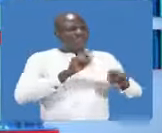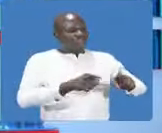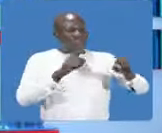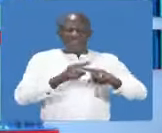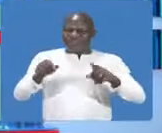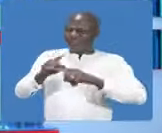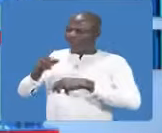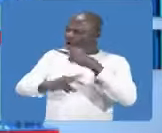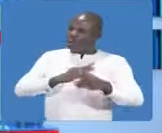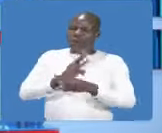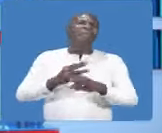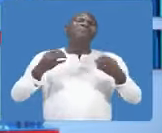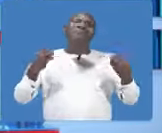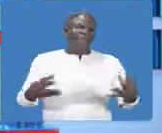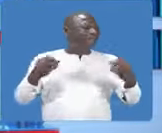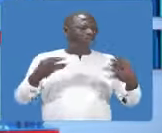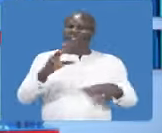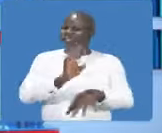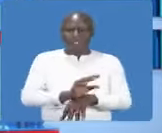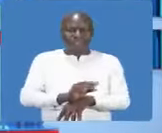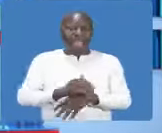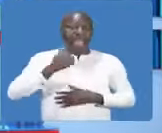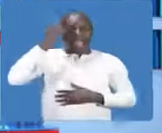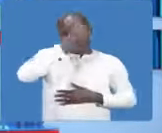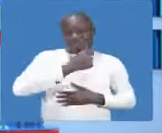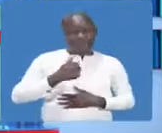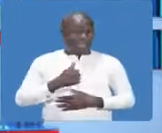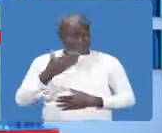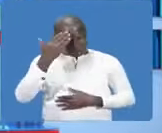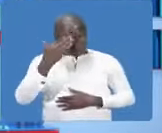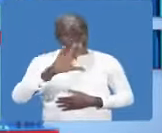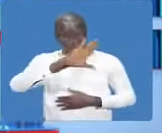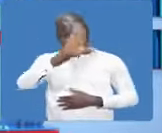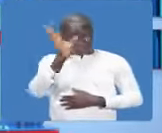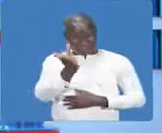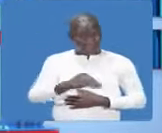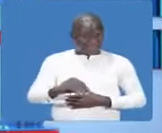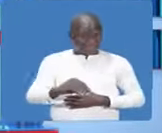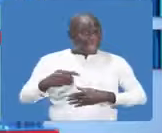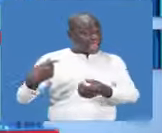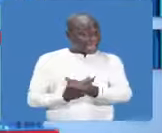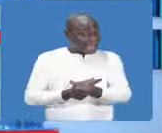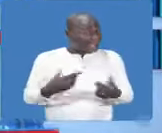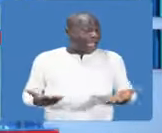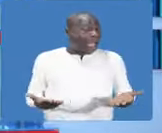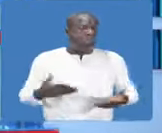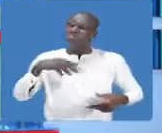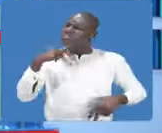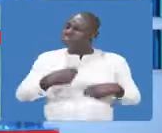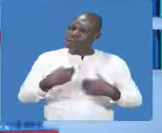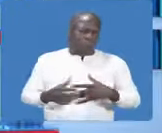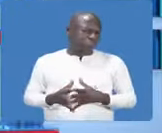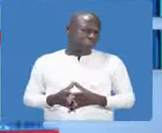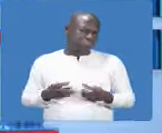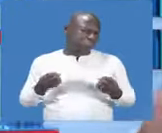adɔso wɔ wiase dodo na ɔba Africa na sɛ ɔba Ghana ha deɛ a sɛbe na ayɛ tan koraa ɔdɔfo a